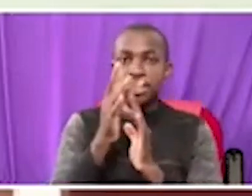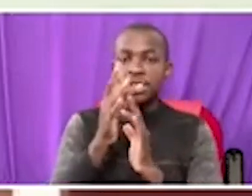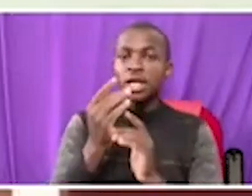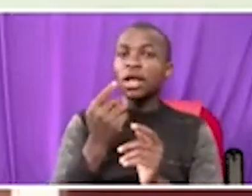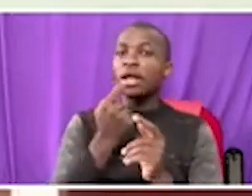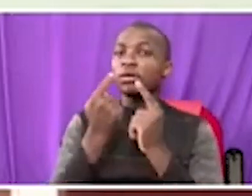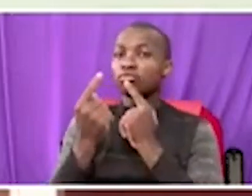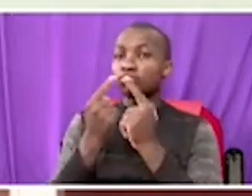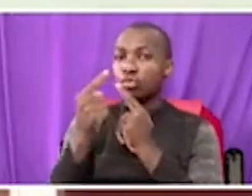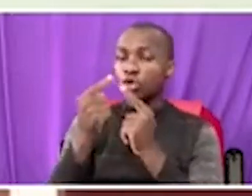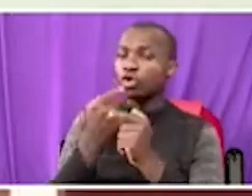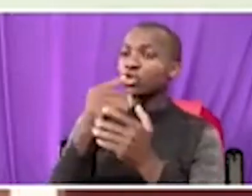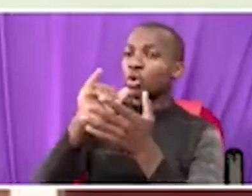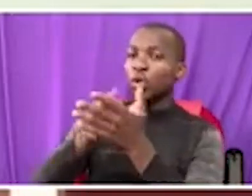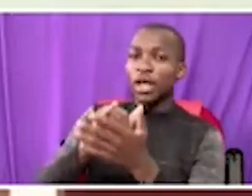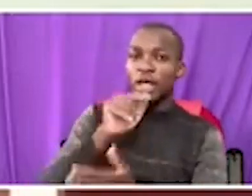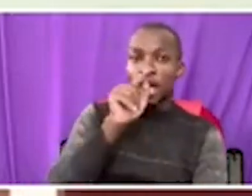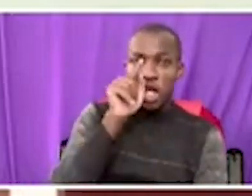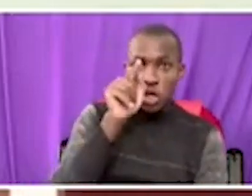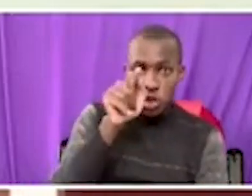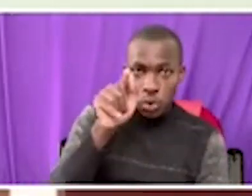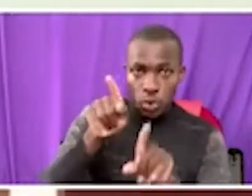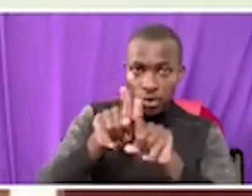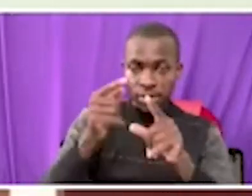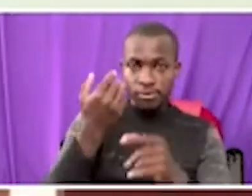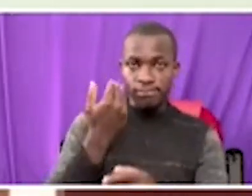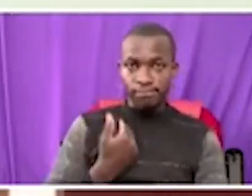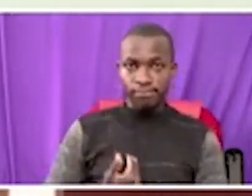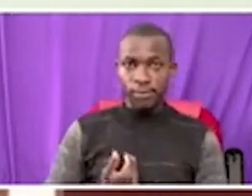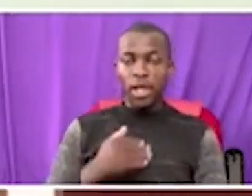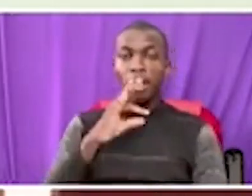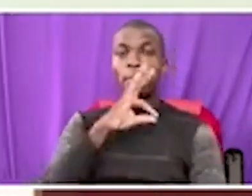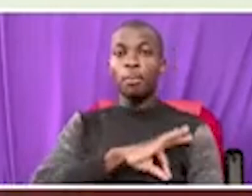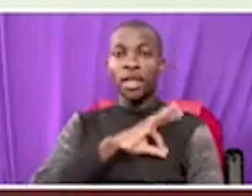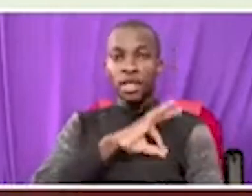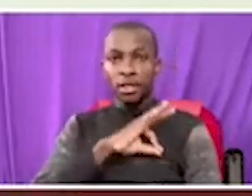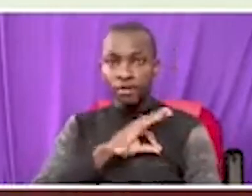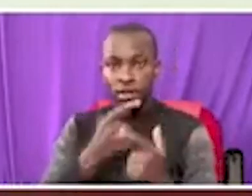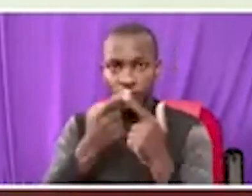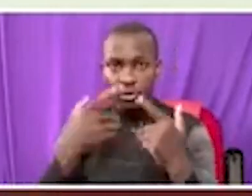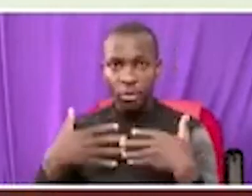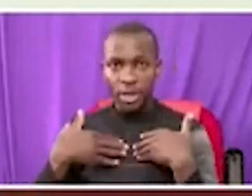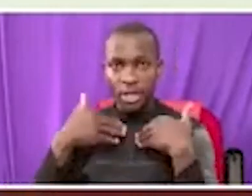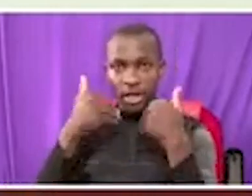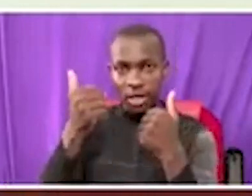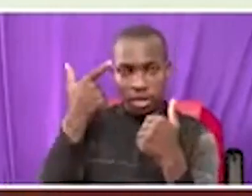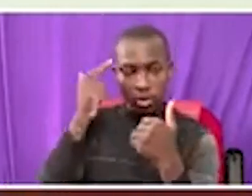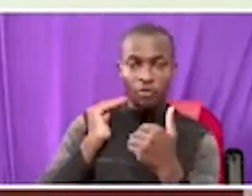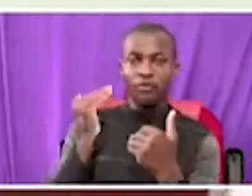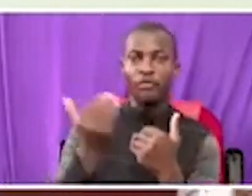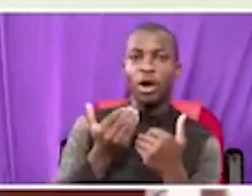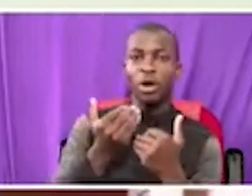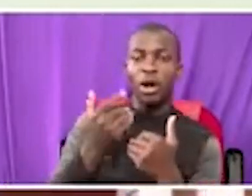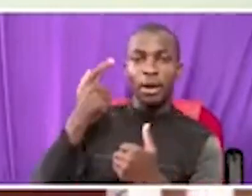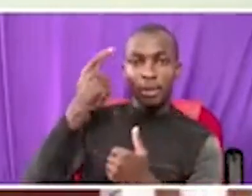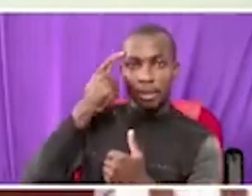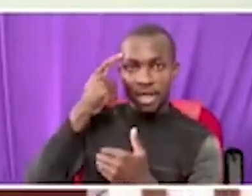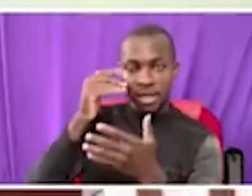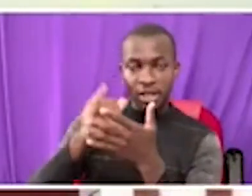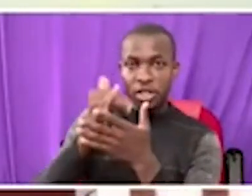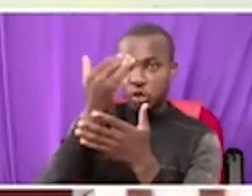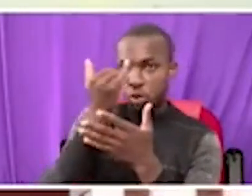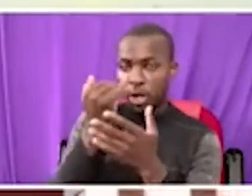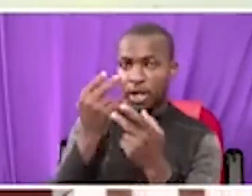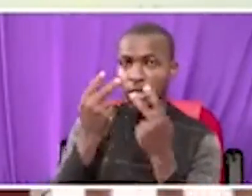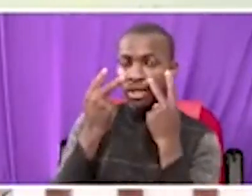us so that you and I can benefit from the healing of our minds. That's why Romans 12:2